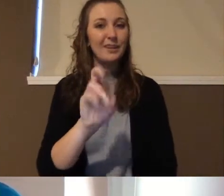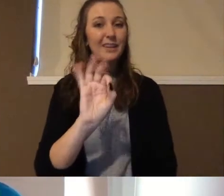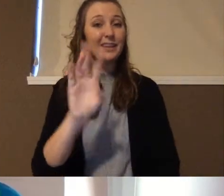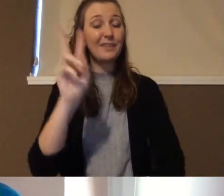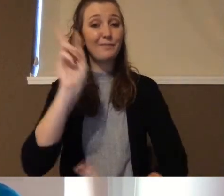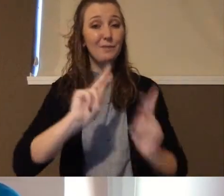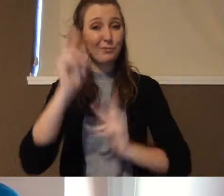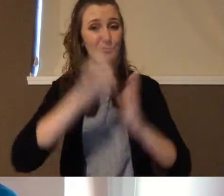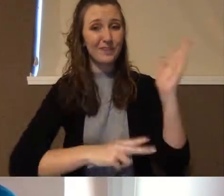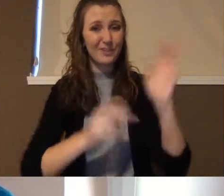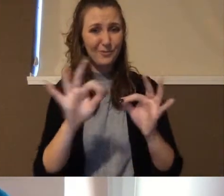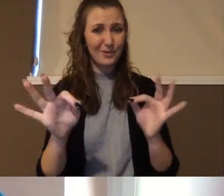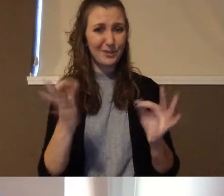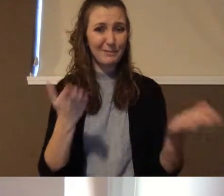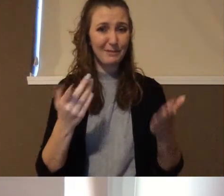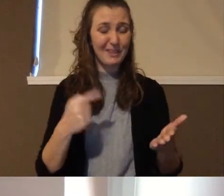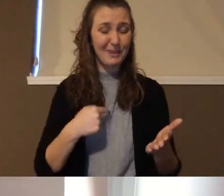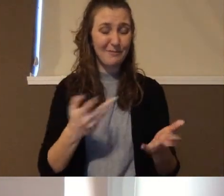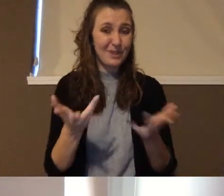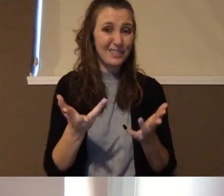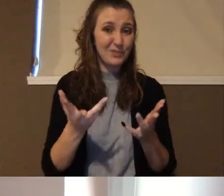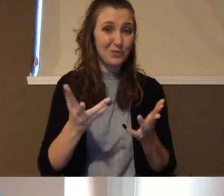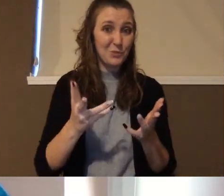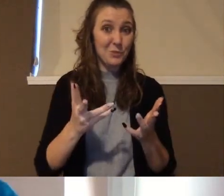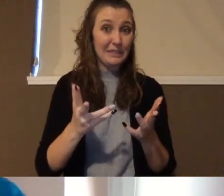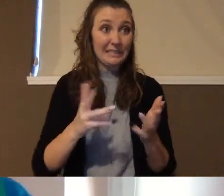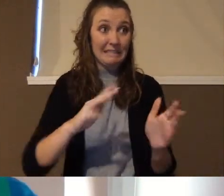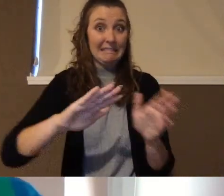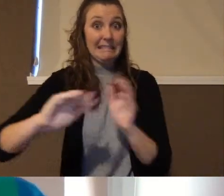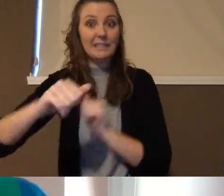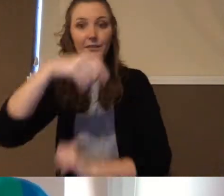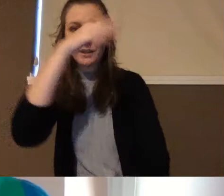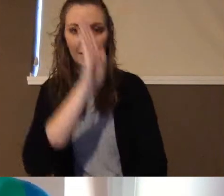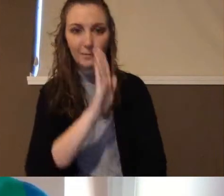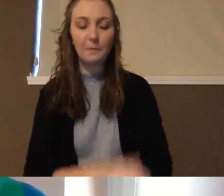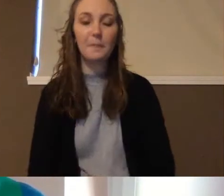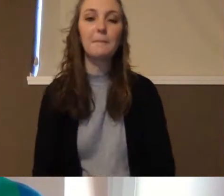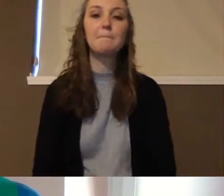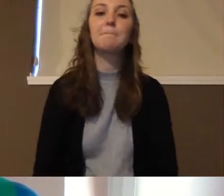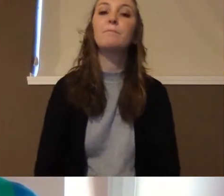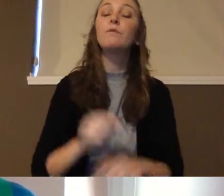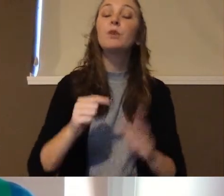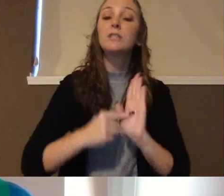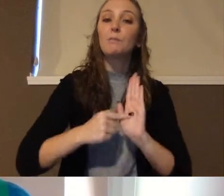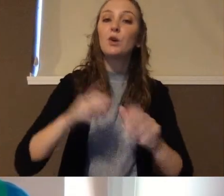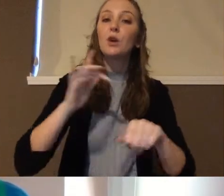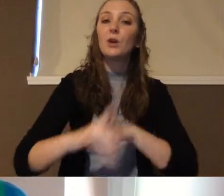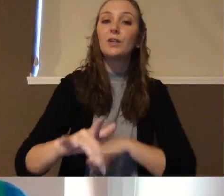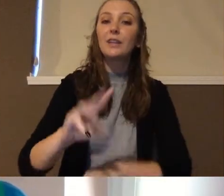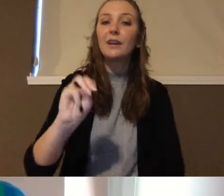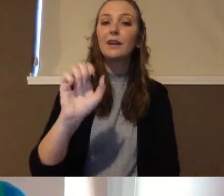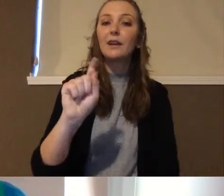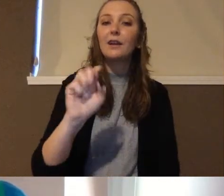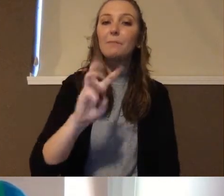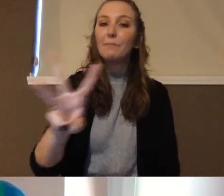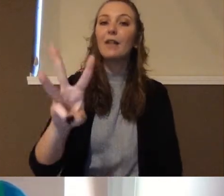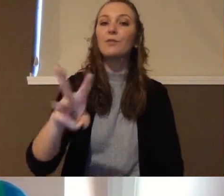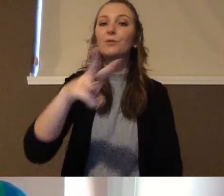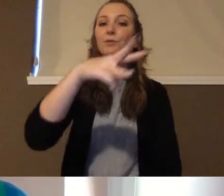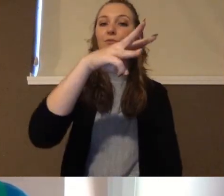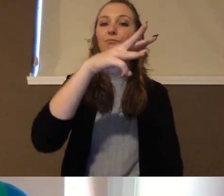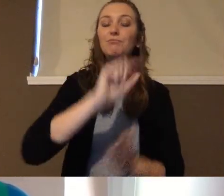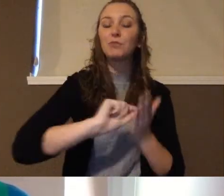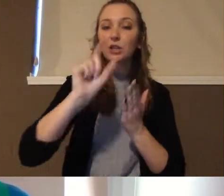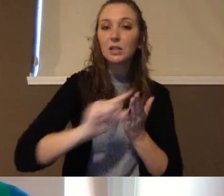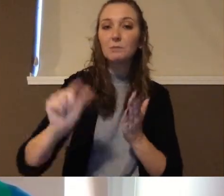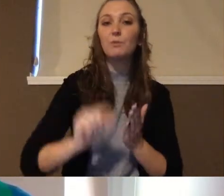For example, earlier in Matthew's gospel, religious leaders criticized Jesus for letting his hungry disciples